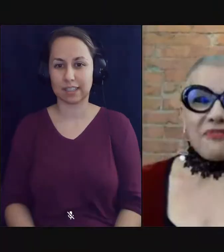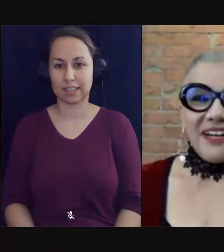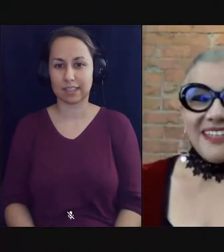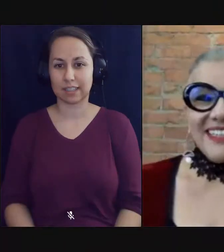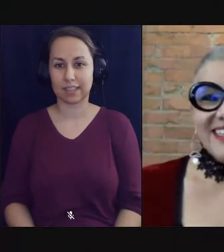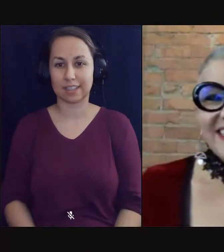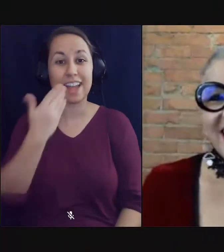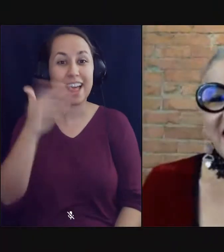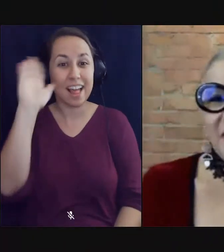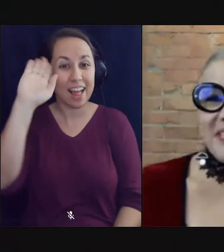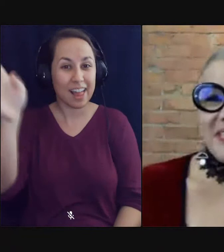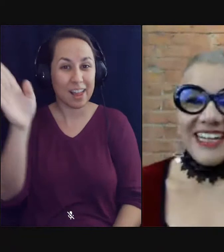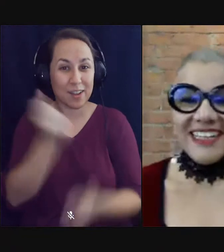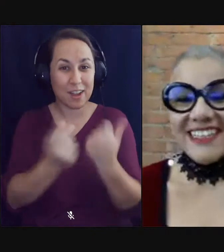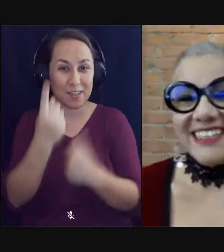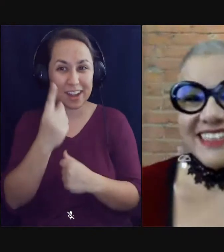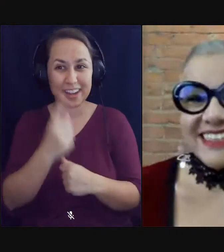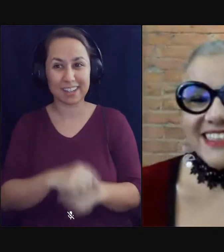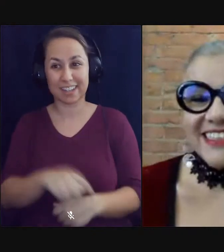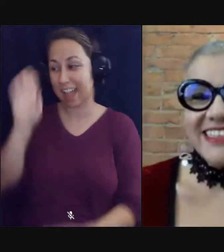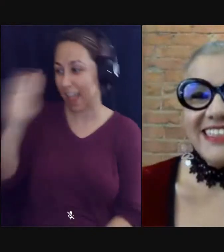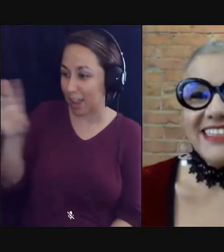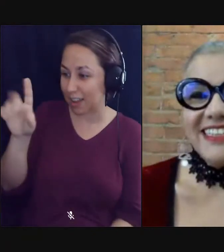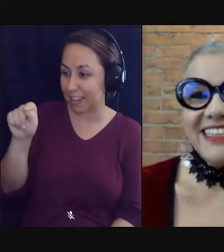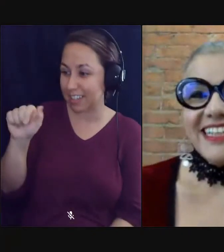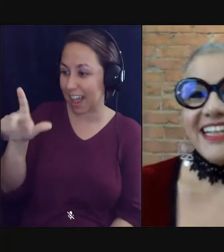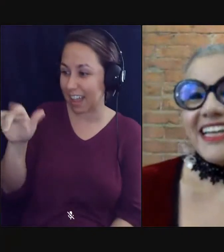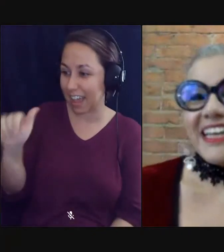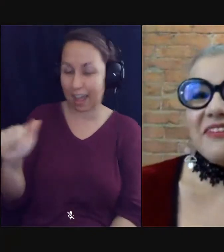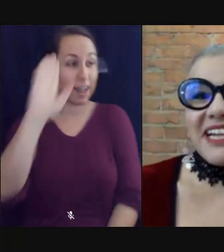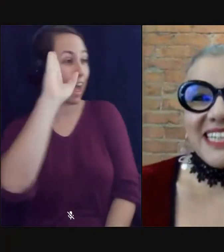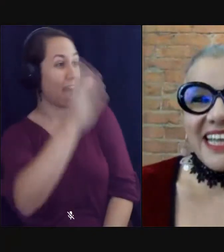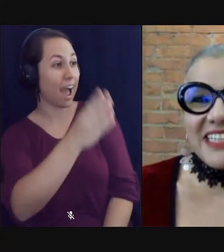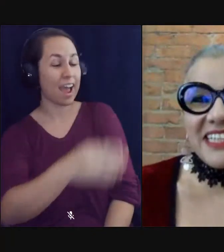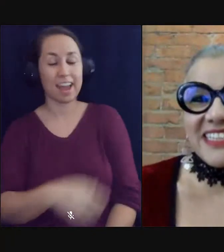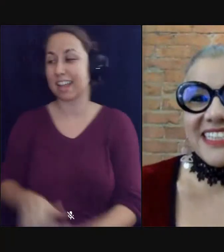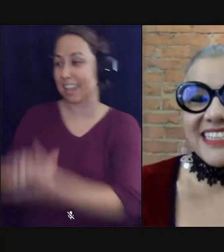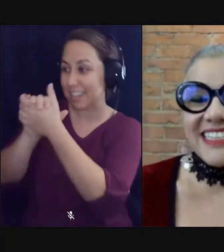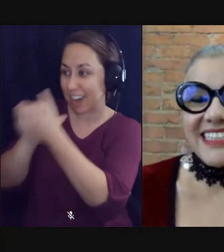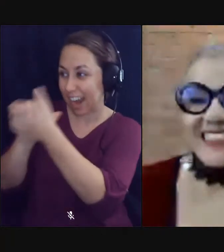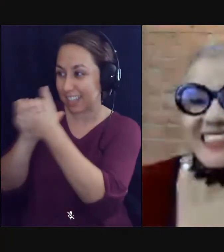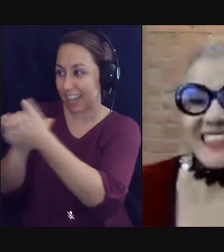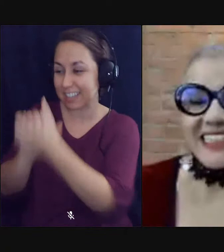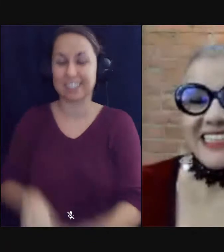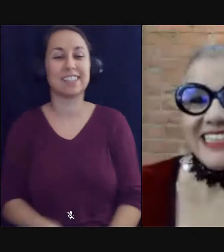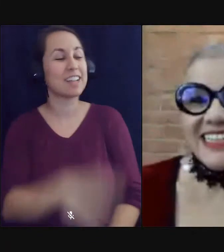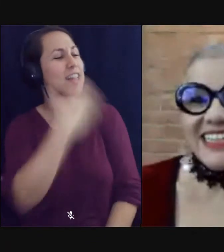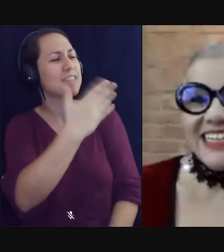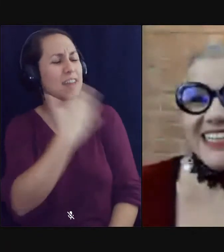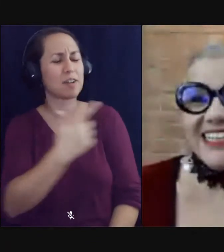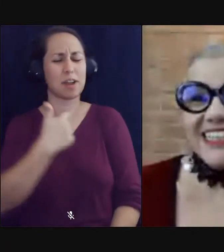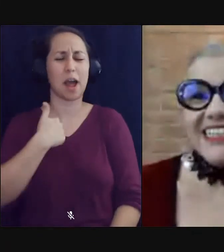Hello, everyone. Hello, Talia. Hi. Congratulations. Thank you. And I'm